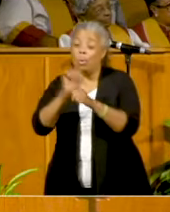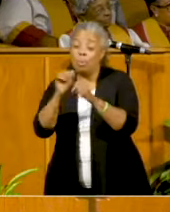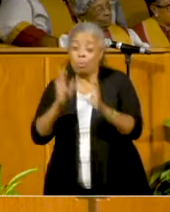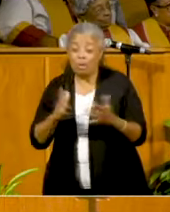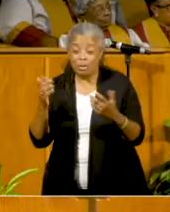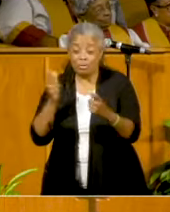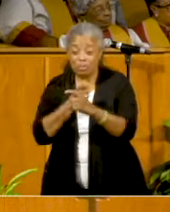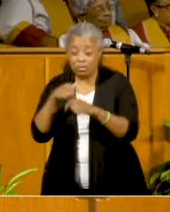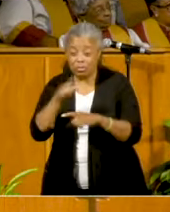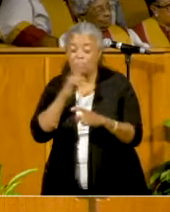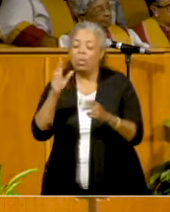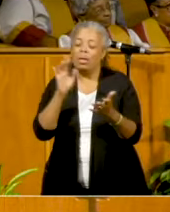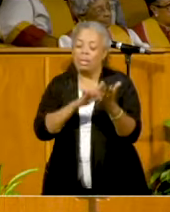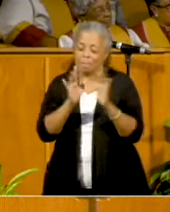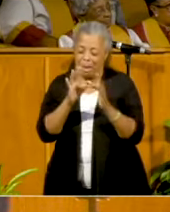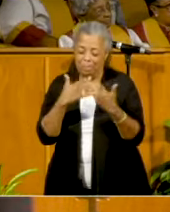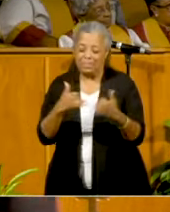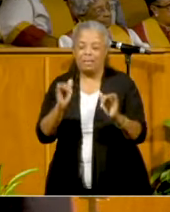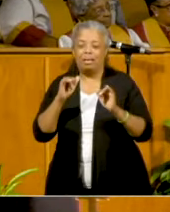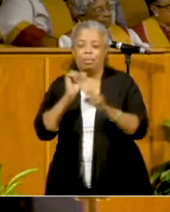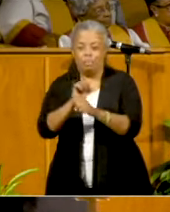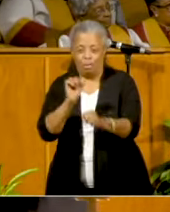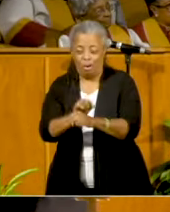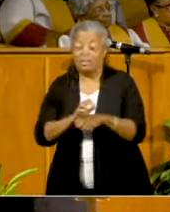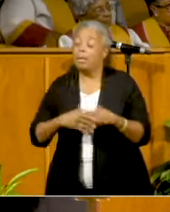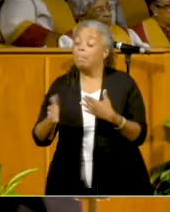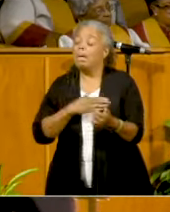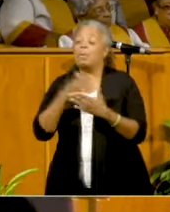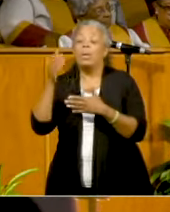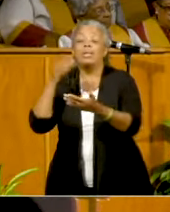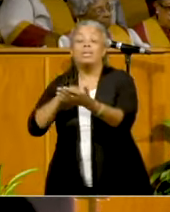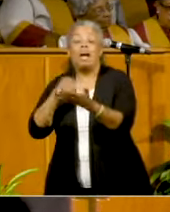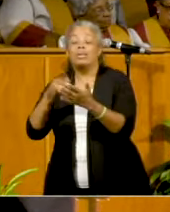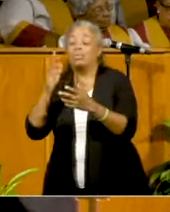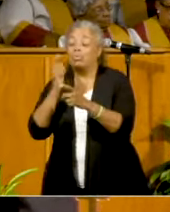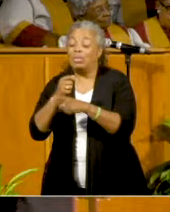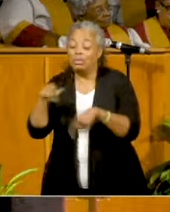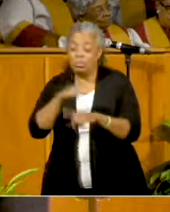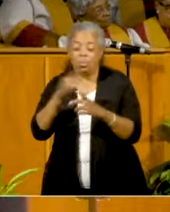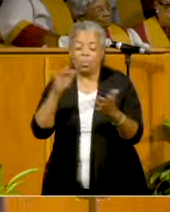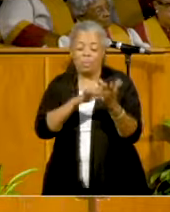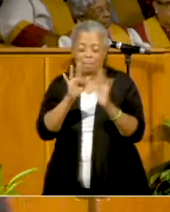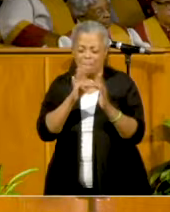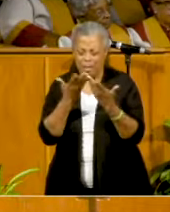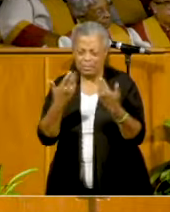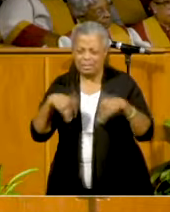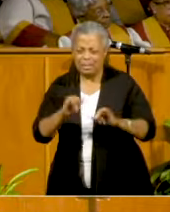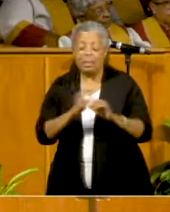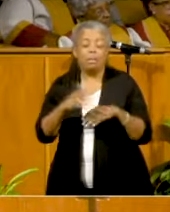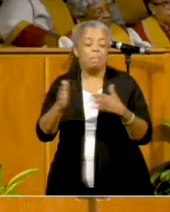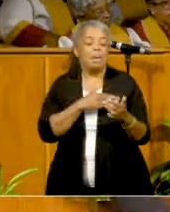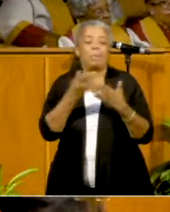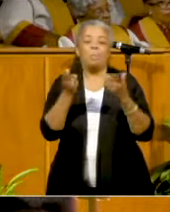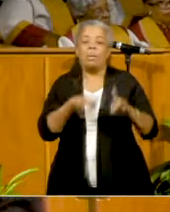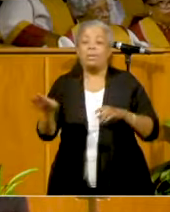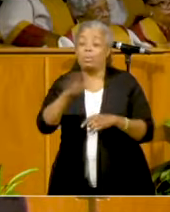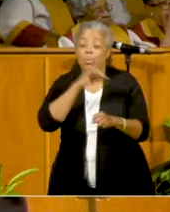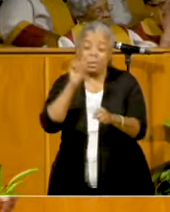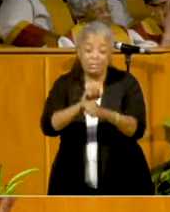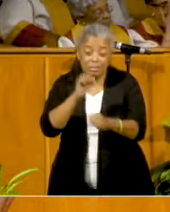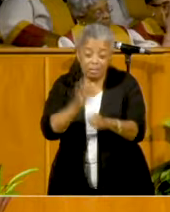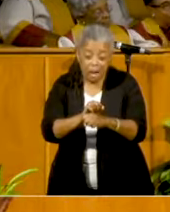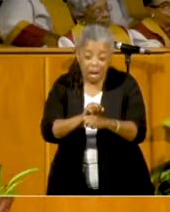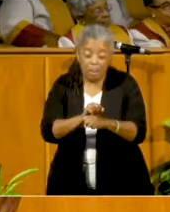the word is still at work. No matter what the doctor says, the word is still at work. No matter what goes down on your job,